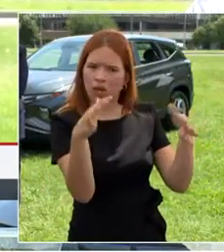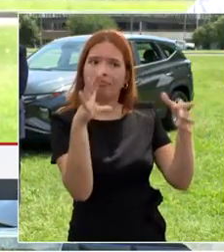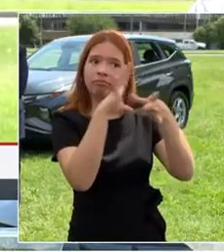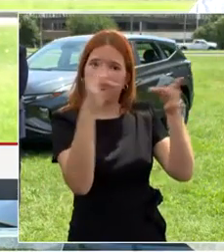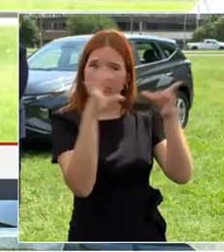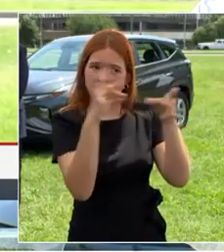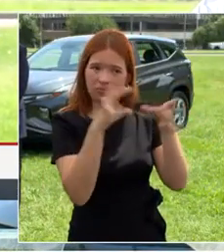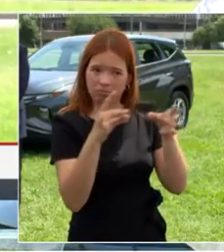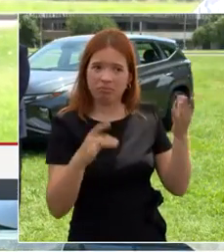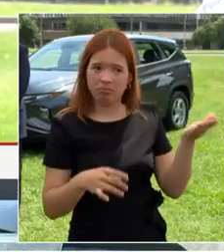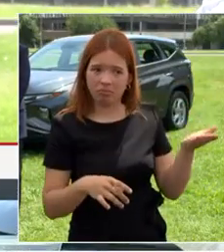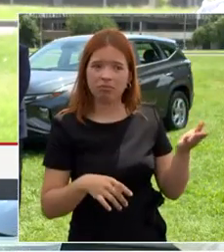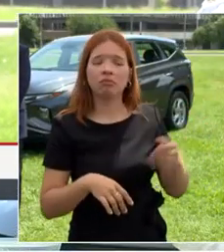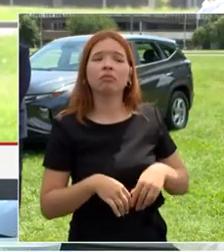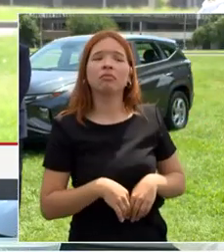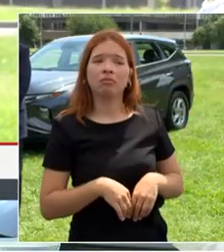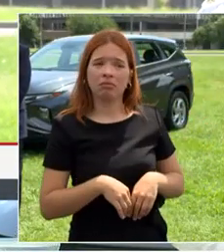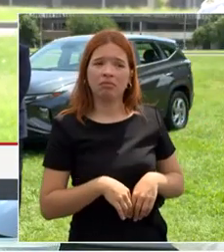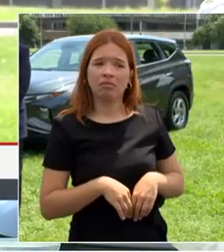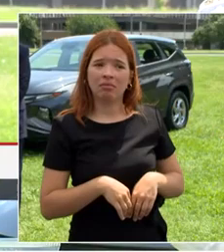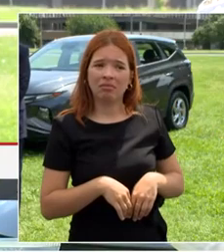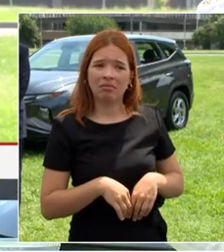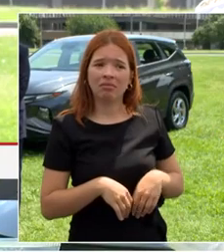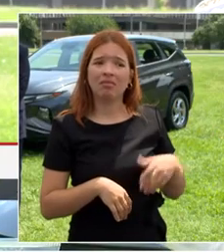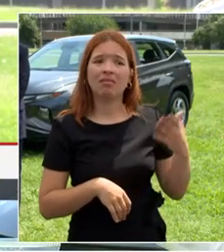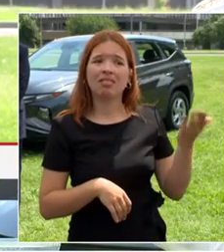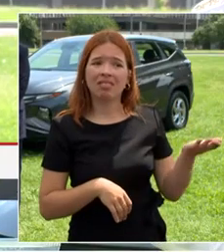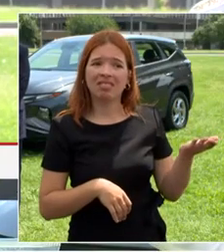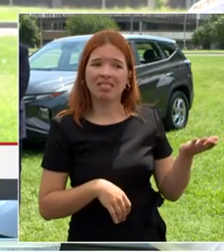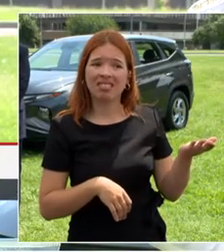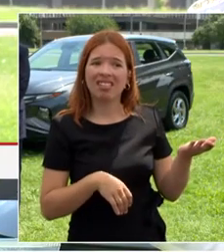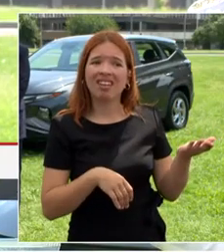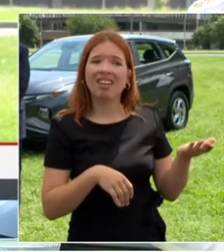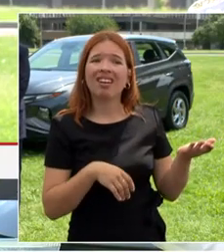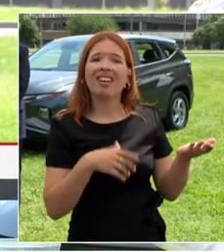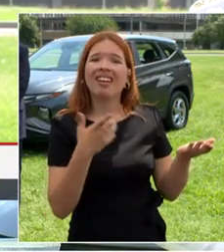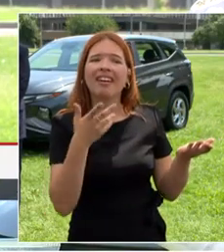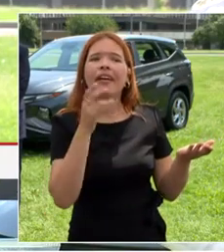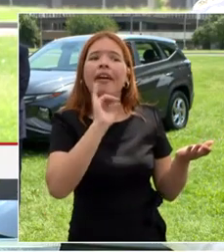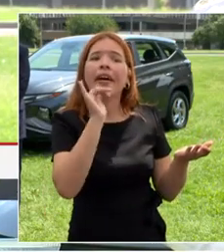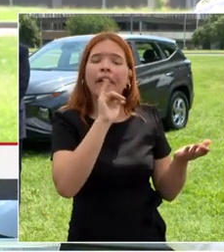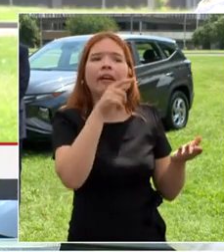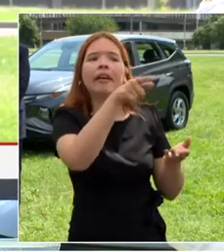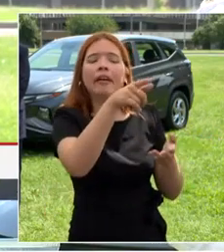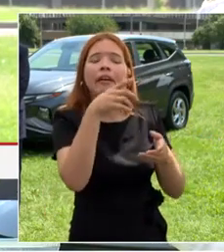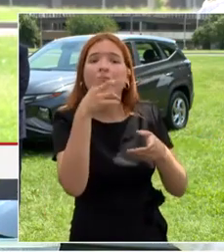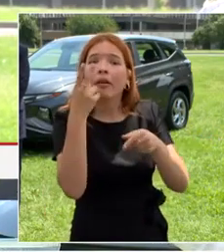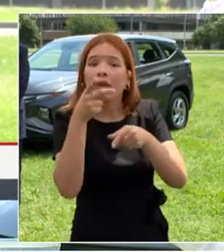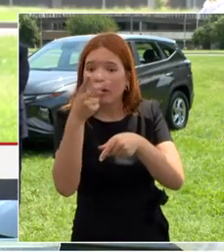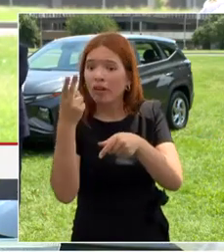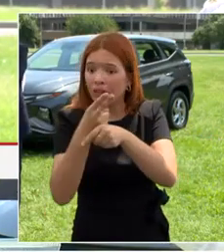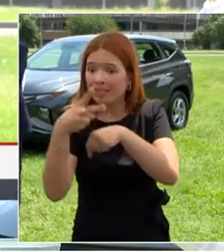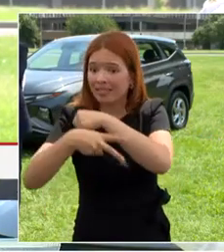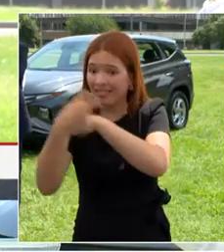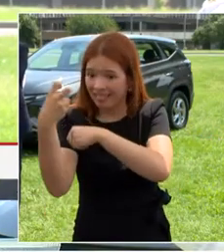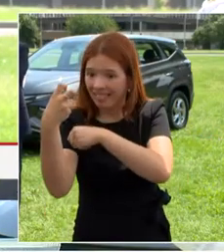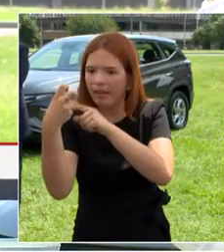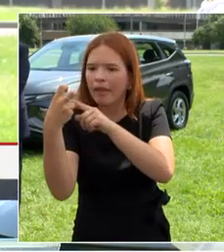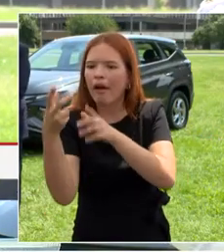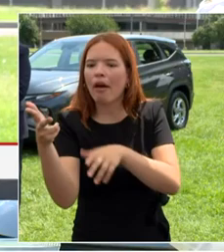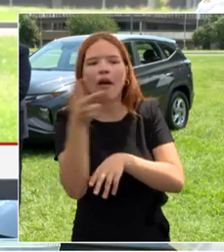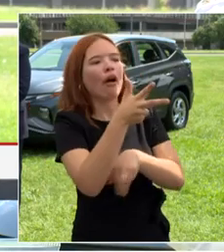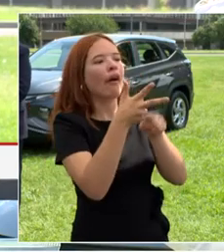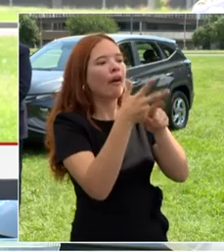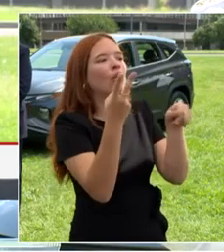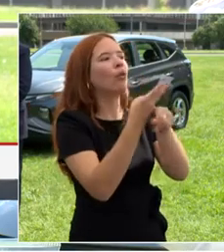crimes. Yes, ma'am. I know some folks who've actually recovered their cars weeks later, untouched except for the ignition. So, are there any numbers,